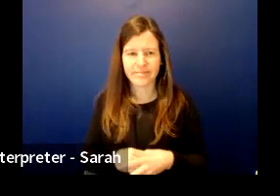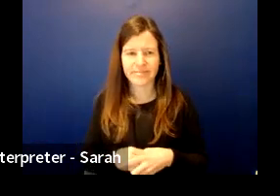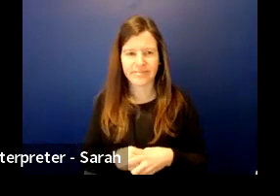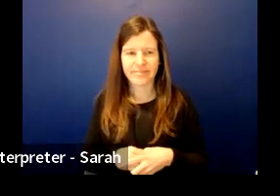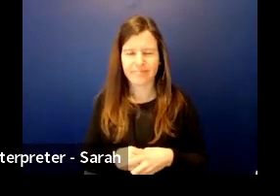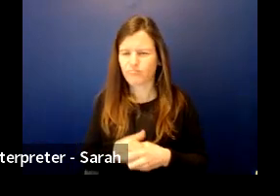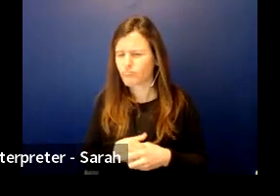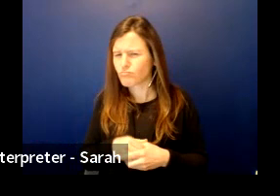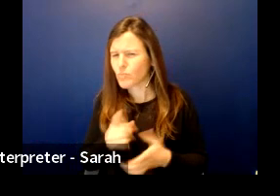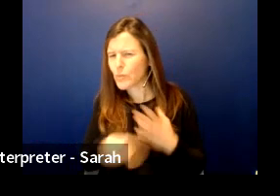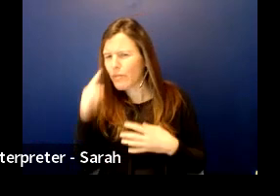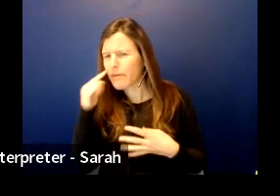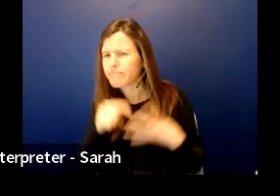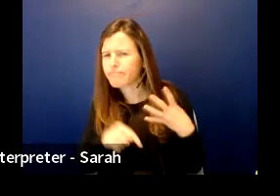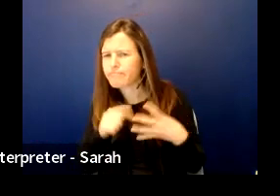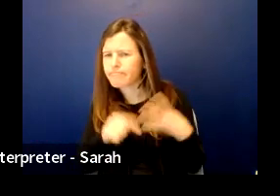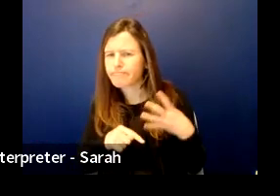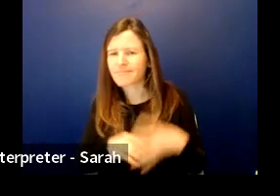What do you think?